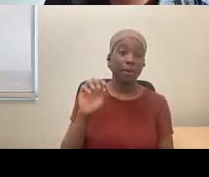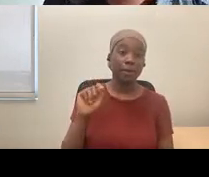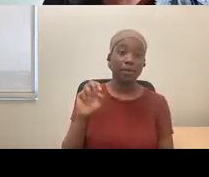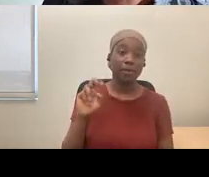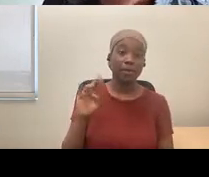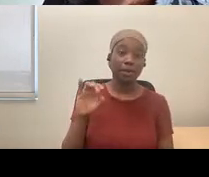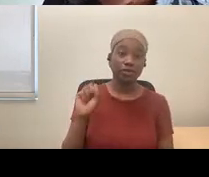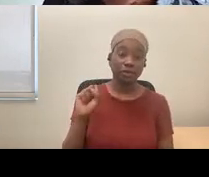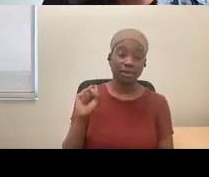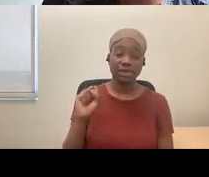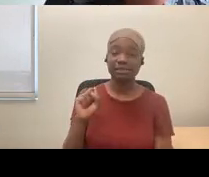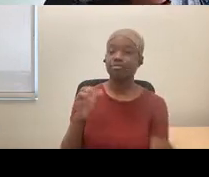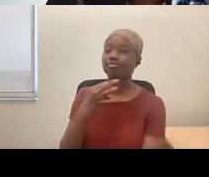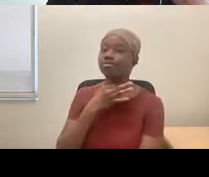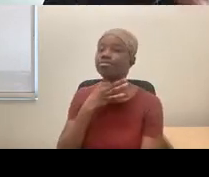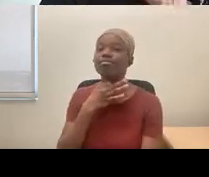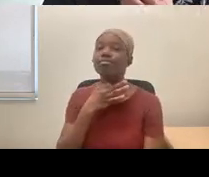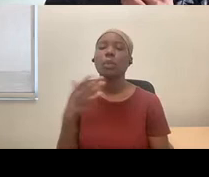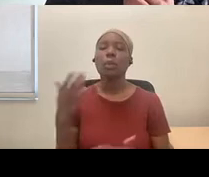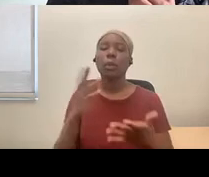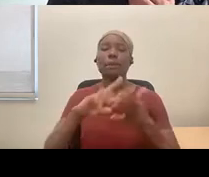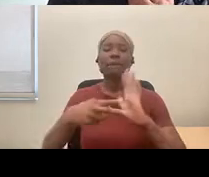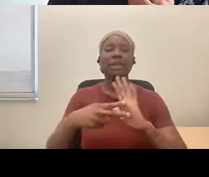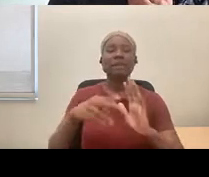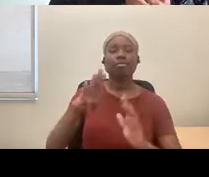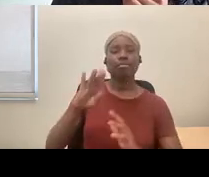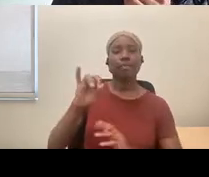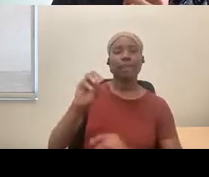What are biometric sensors?